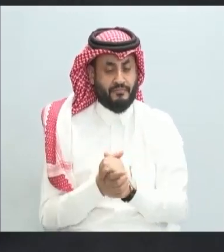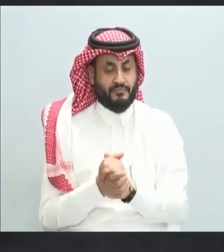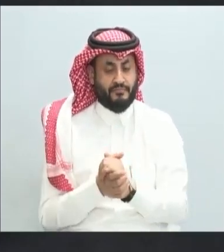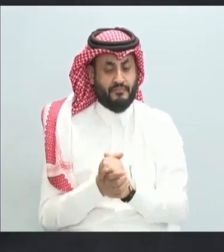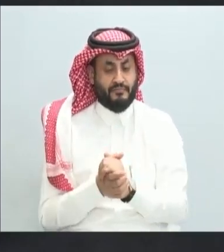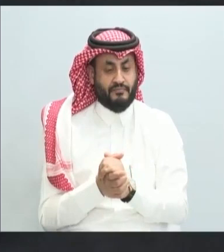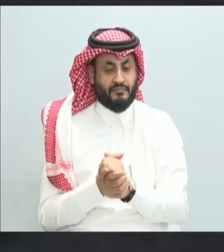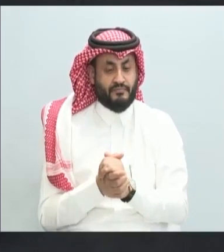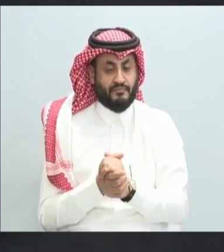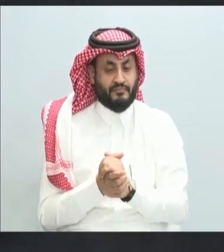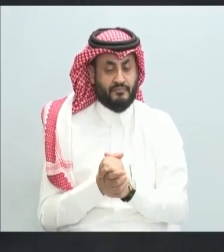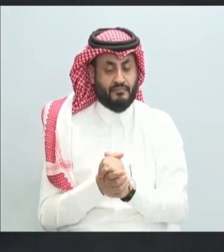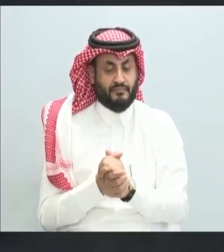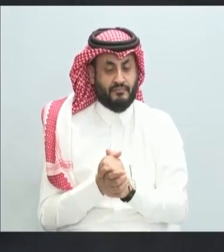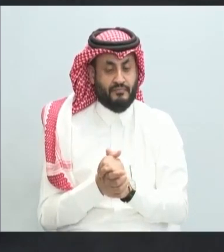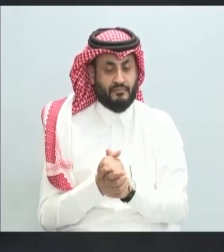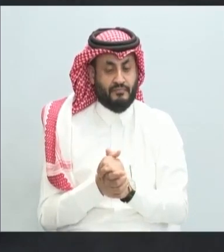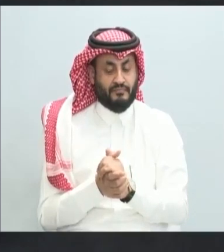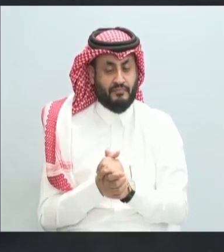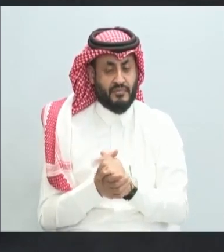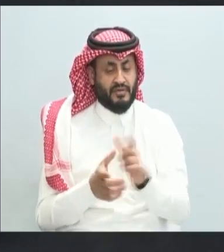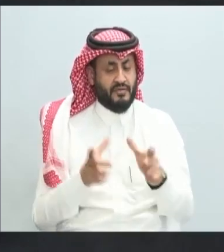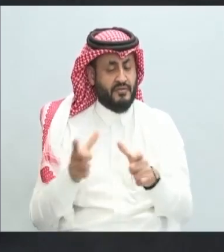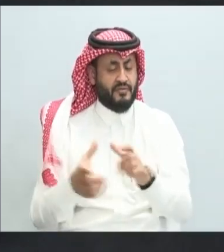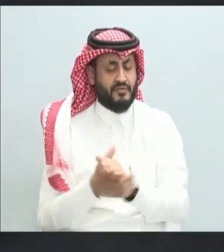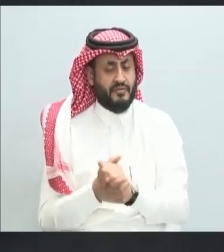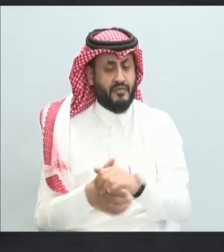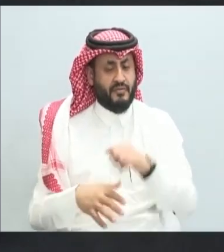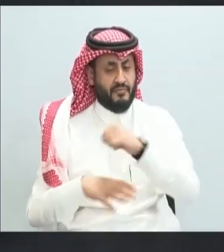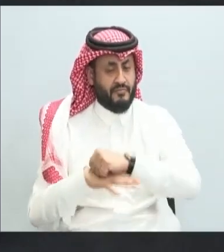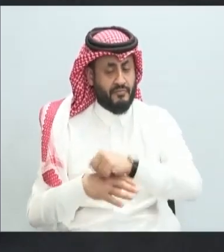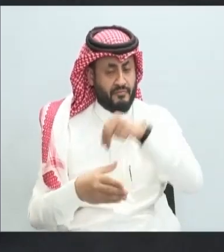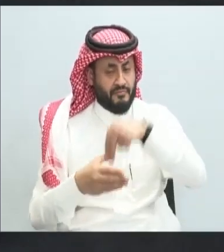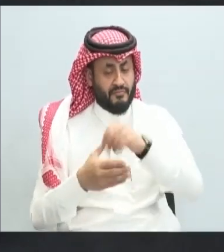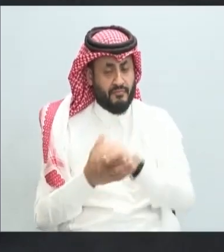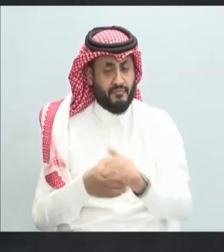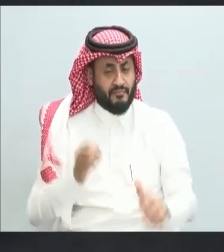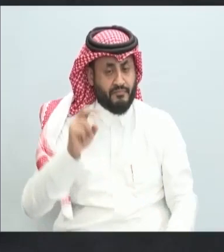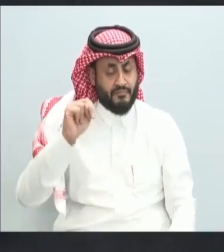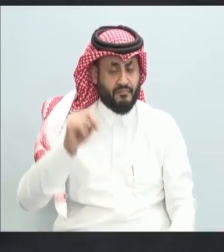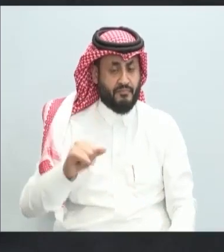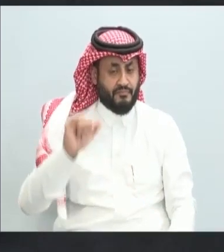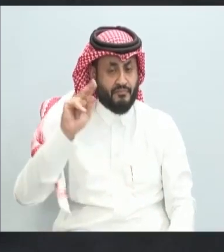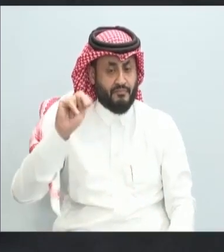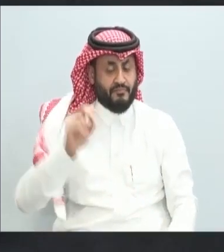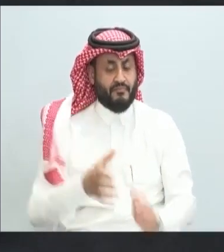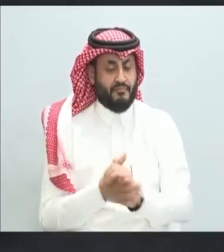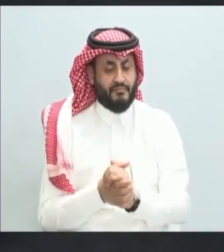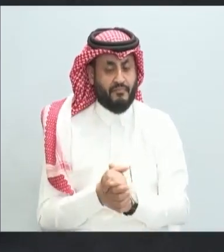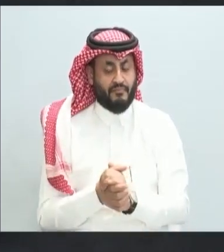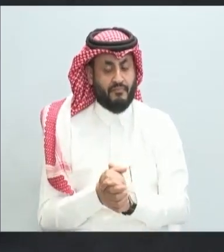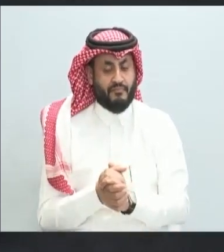well. So this is how we can use these prepositions in and on in